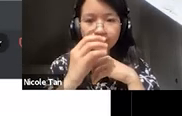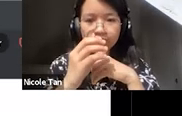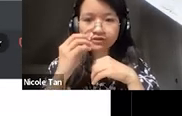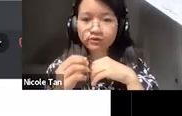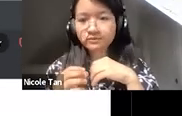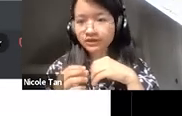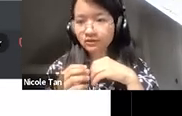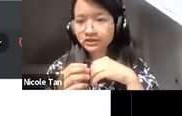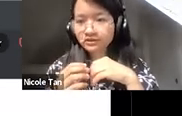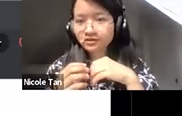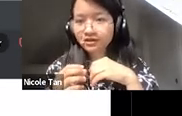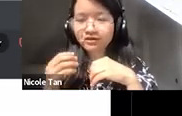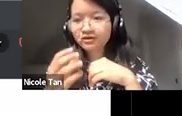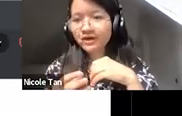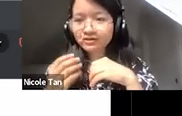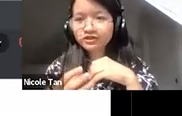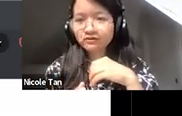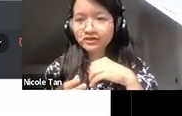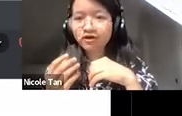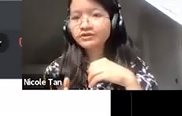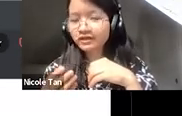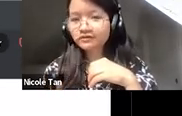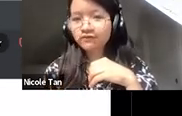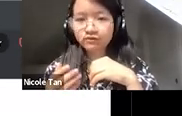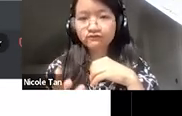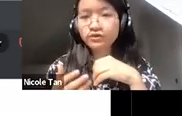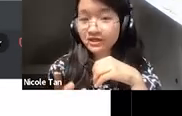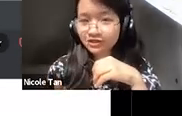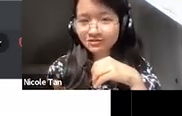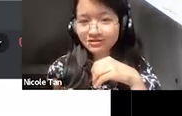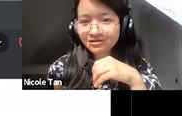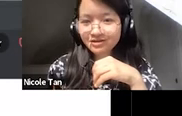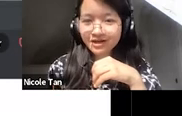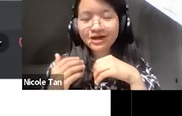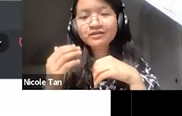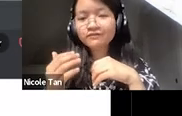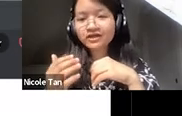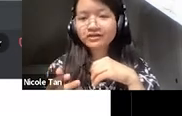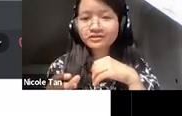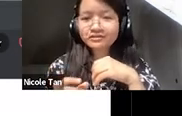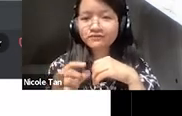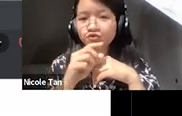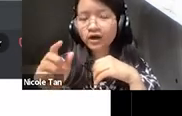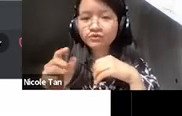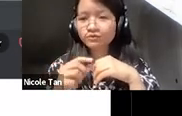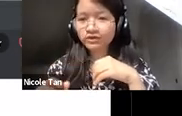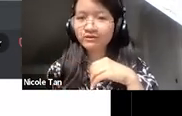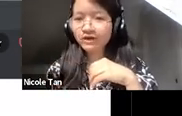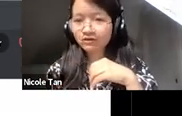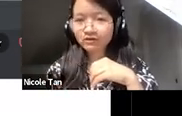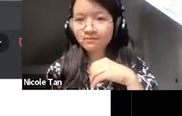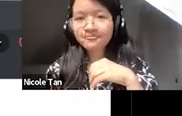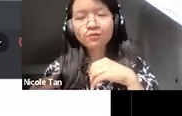review photo and its corresponding comments and automatically generates alt text for the review image. At a high level, AID consists of 2 modules